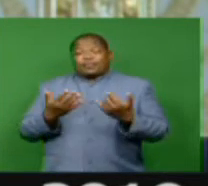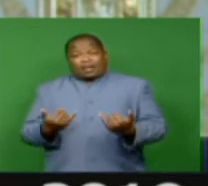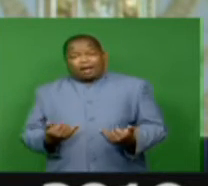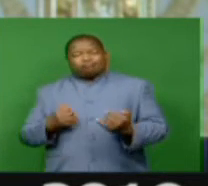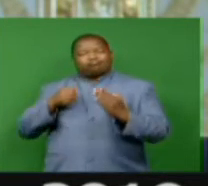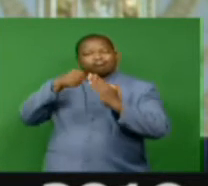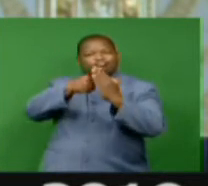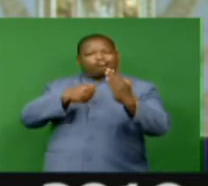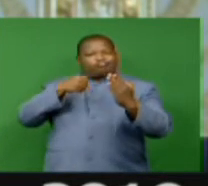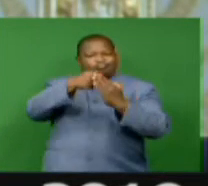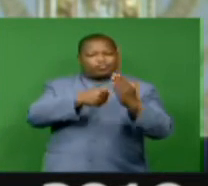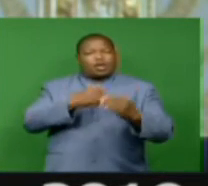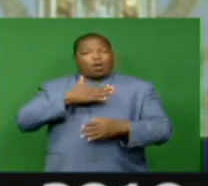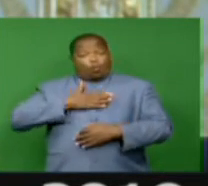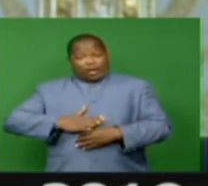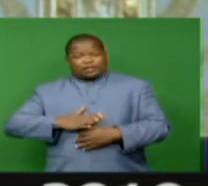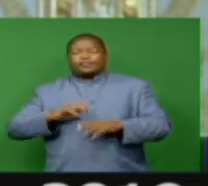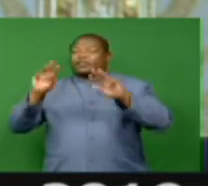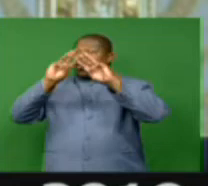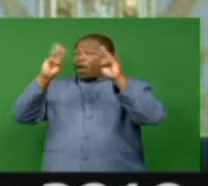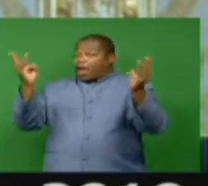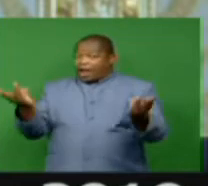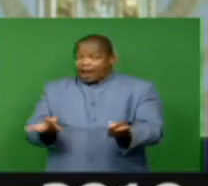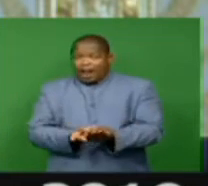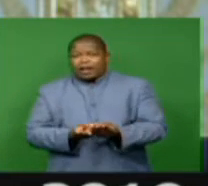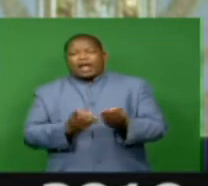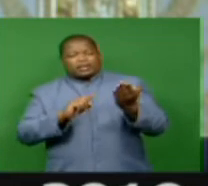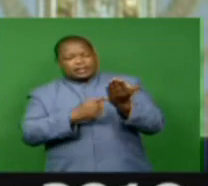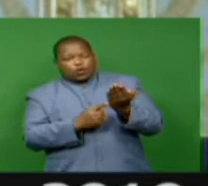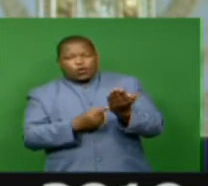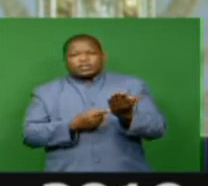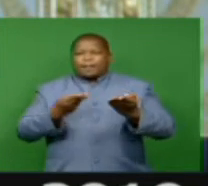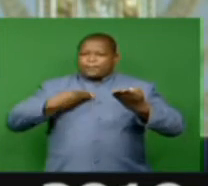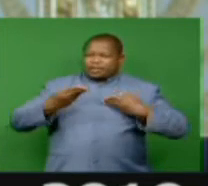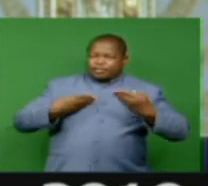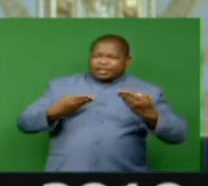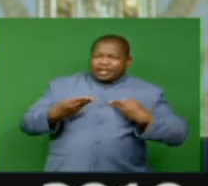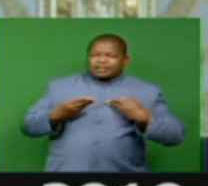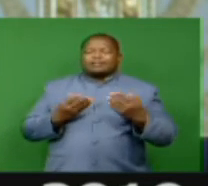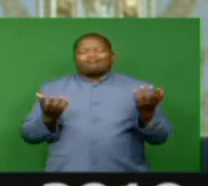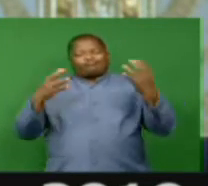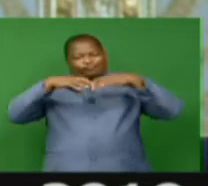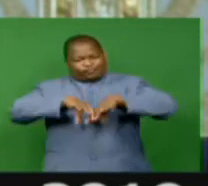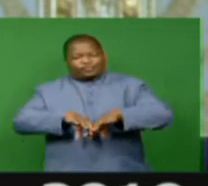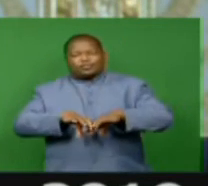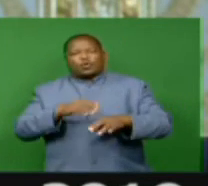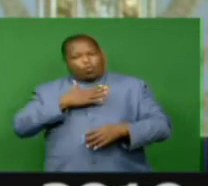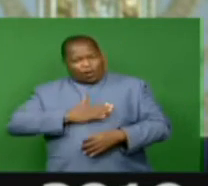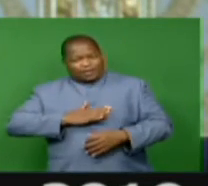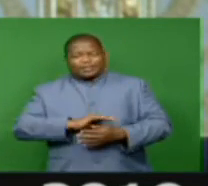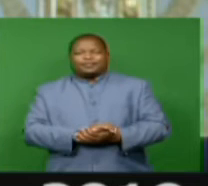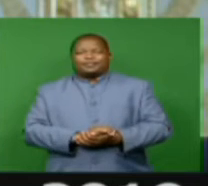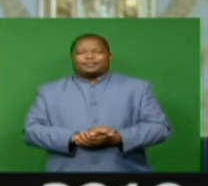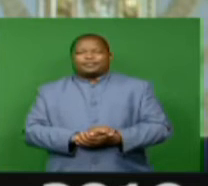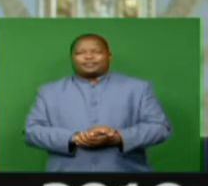and a participatory global digital economy. This facility will not only